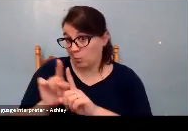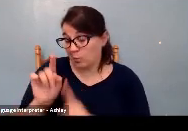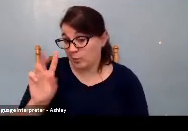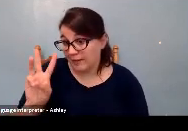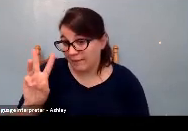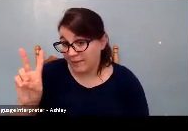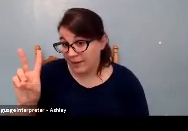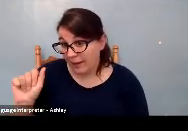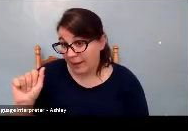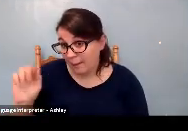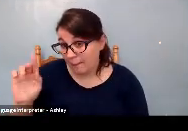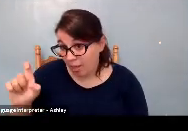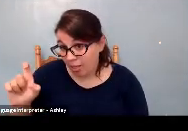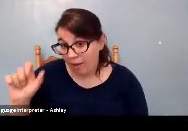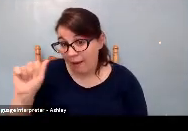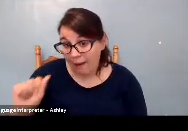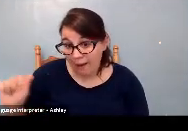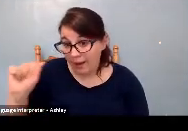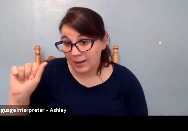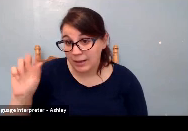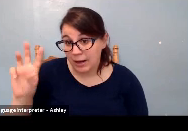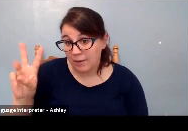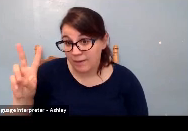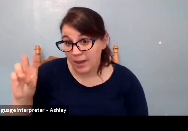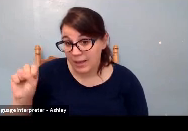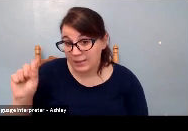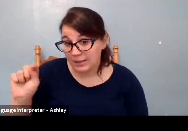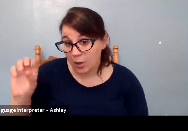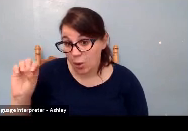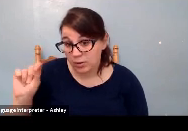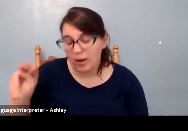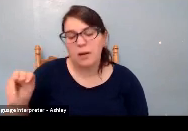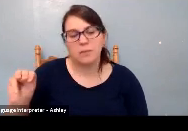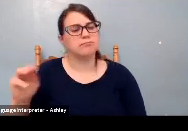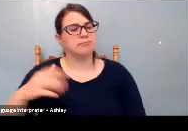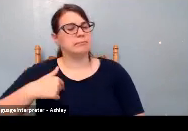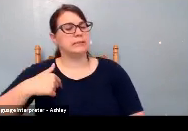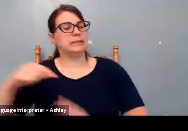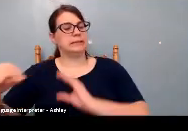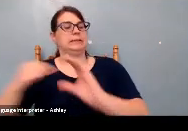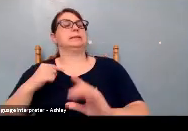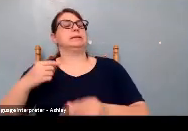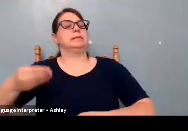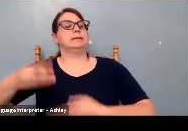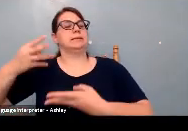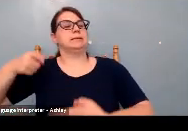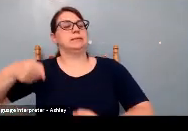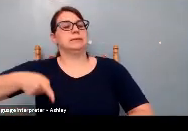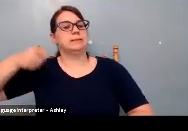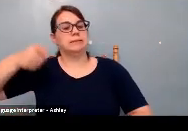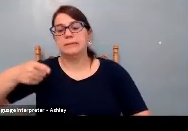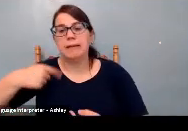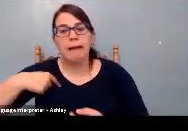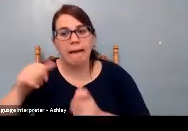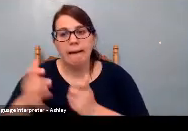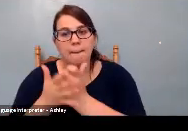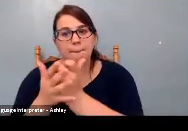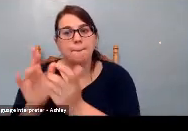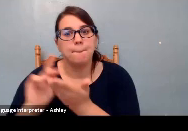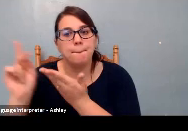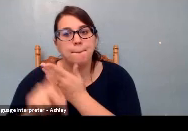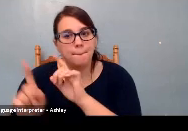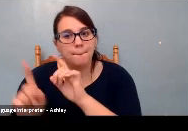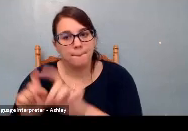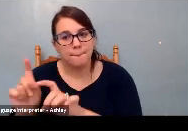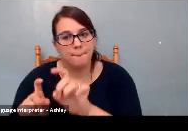wvable@wvsto.com, again, that also comes directly to me. So I can help answer any questions about the program. I do occasionally get calls